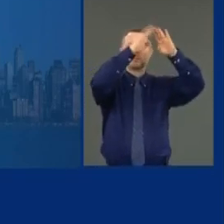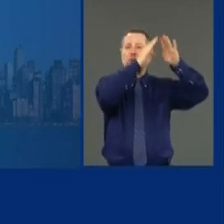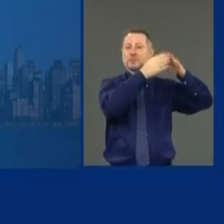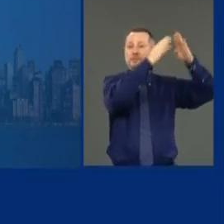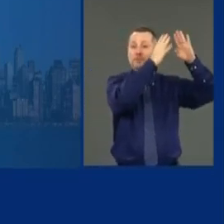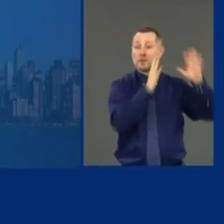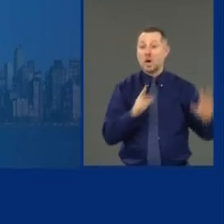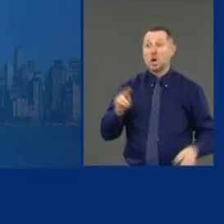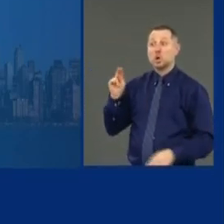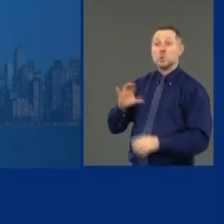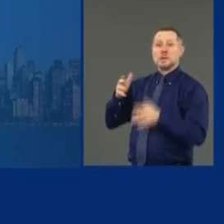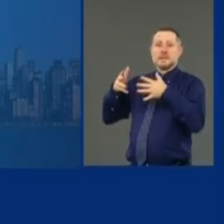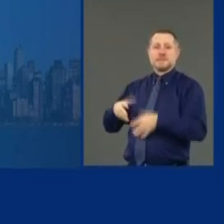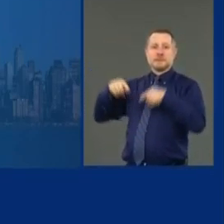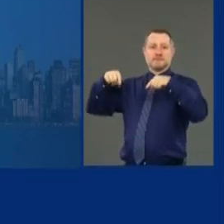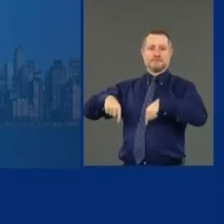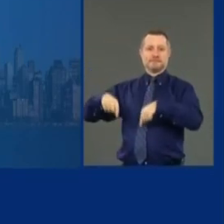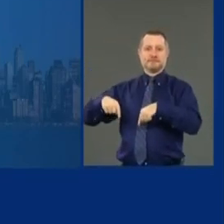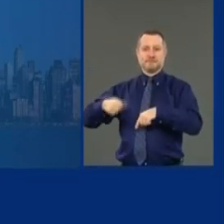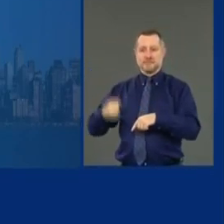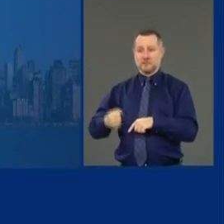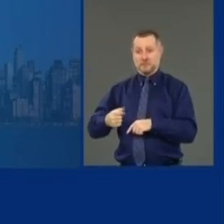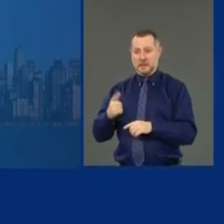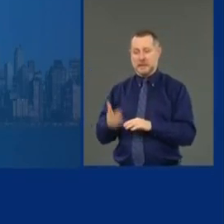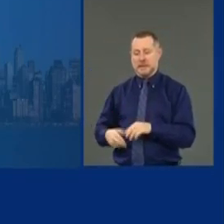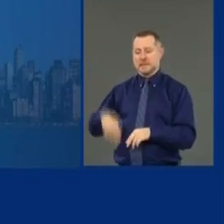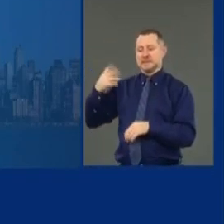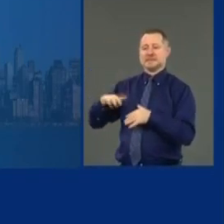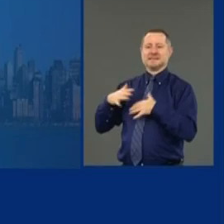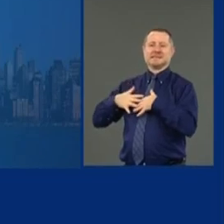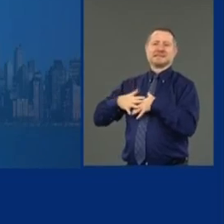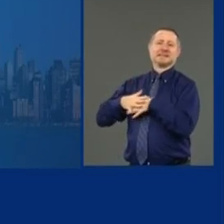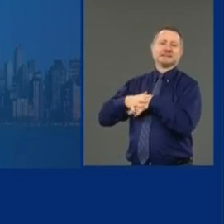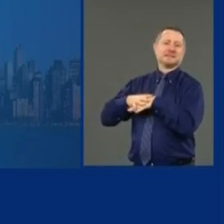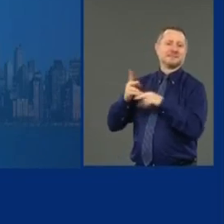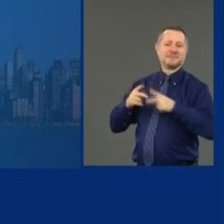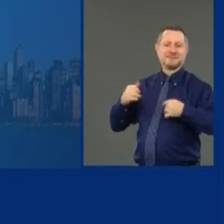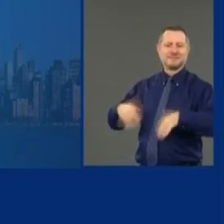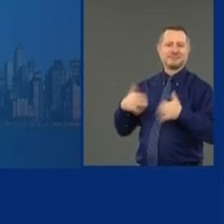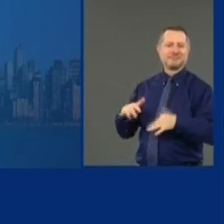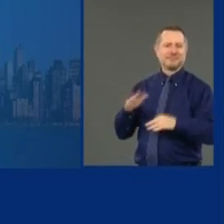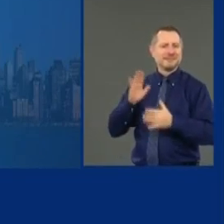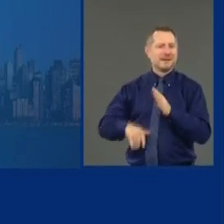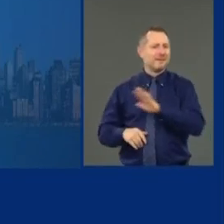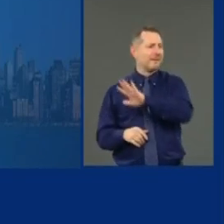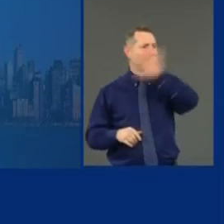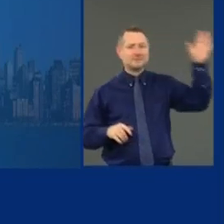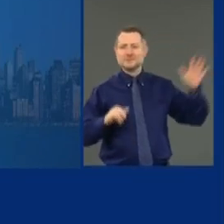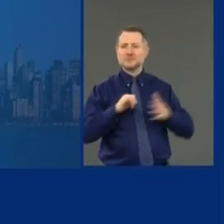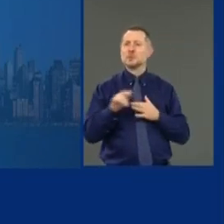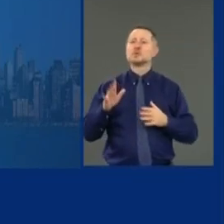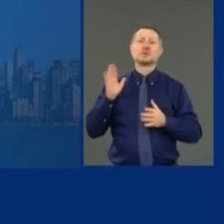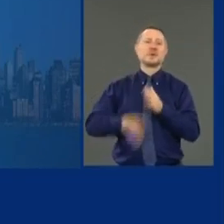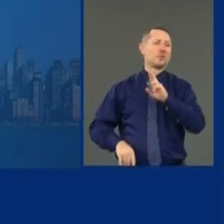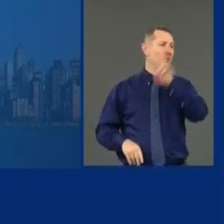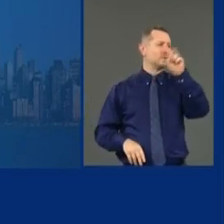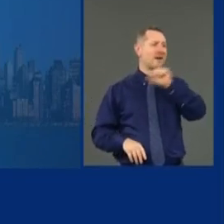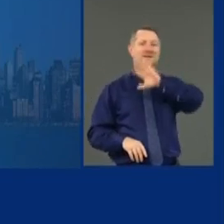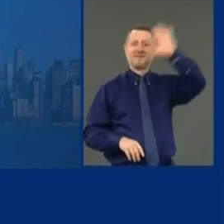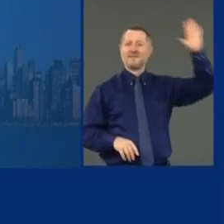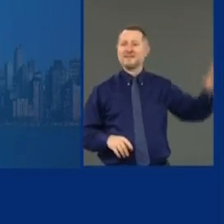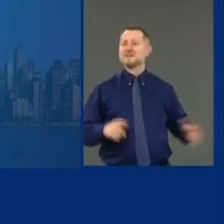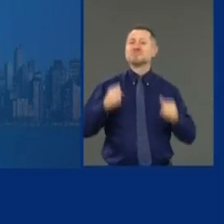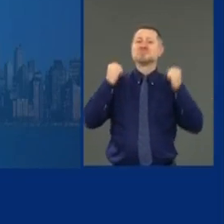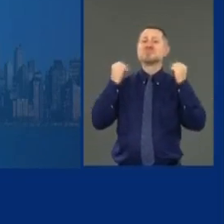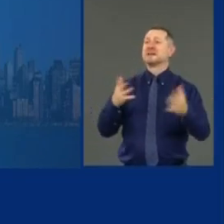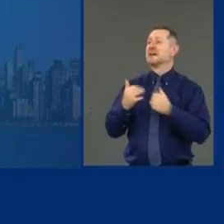number of cases than anywhere else in the state, anywhere else in the country, than many countries on the globe.